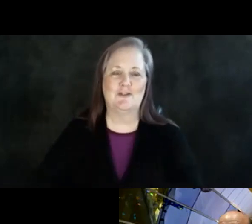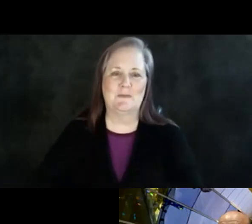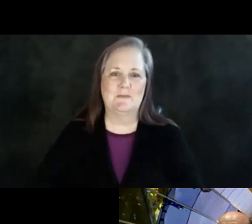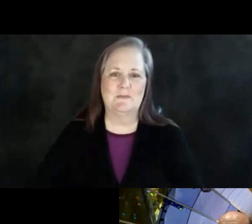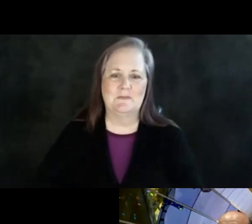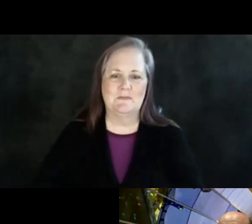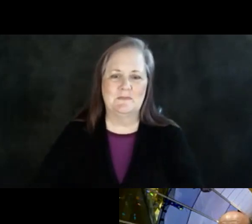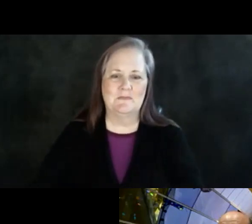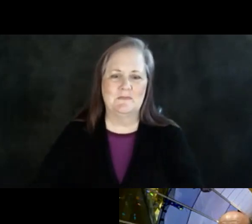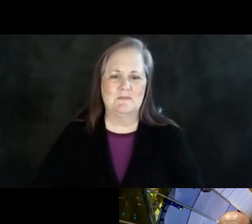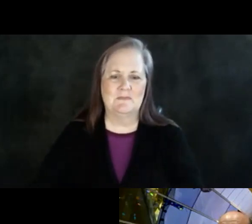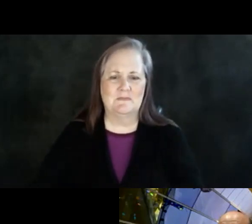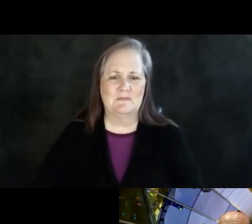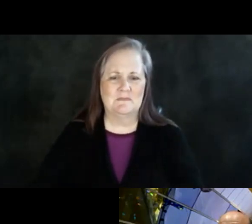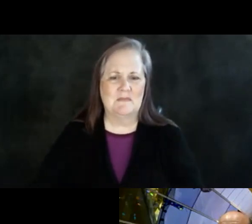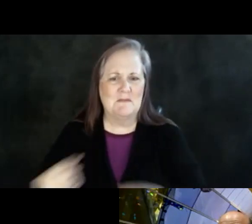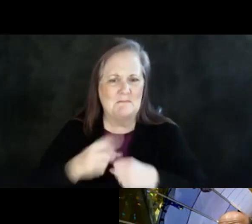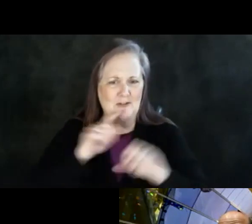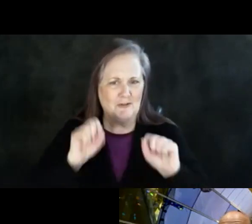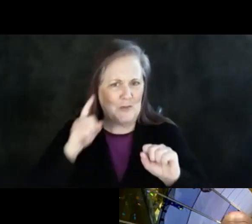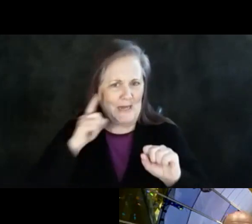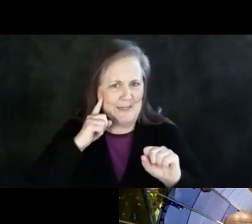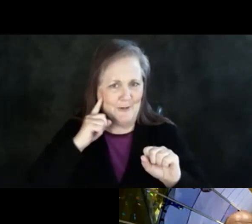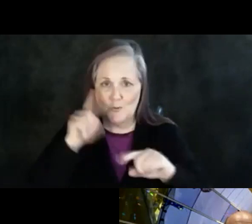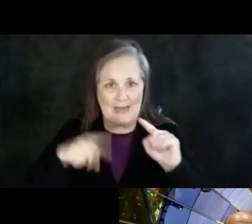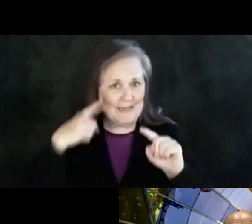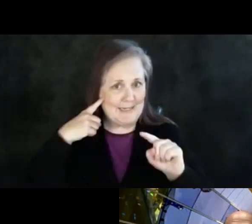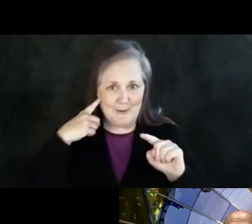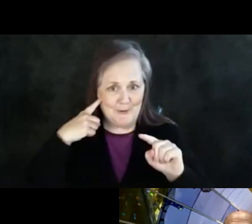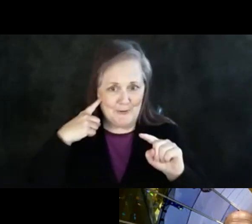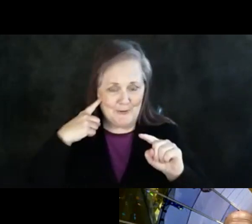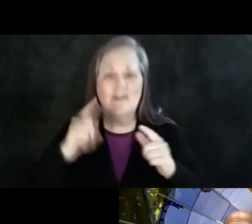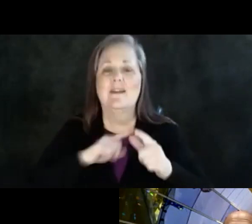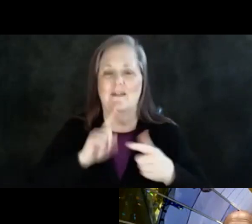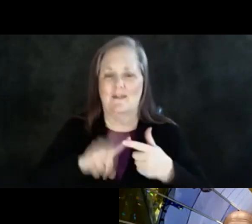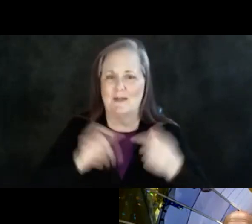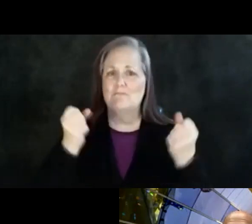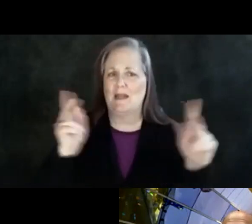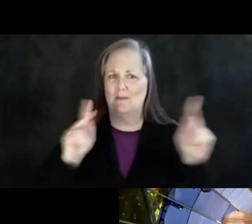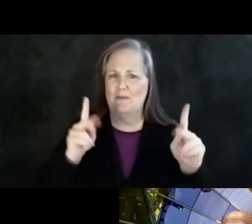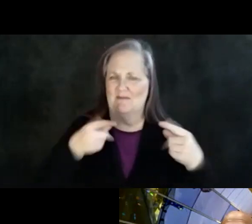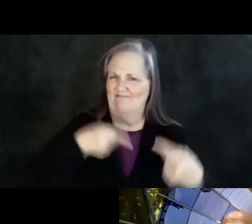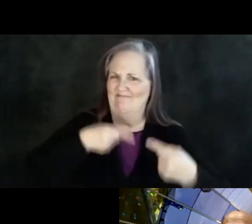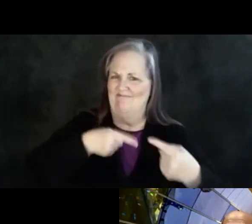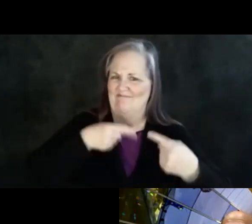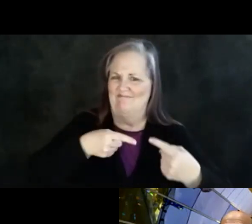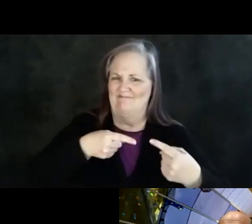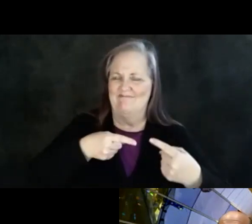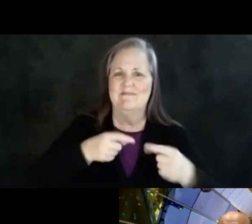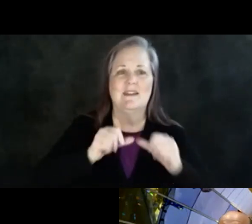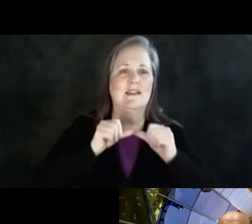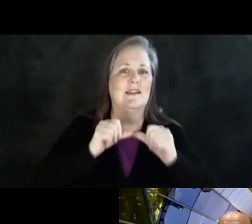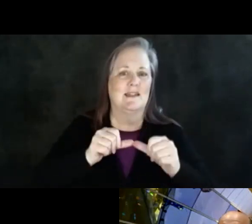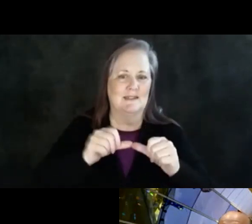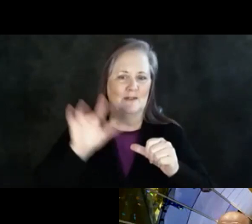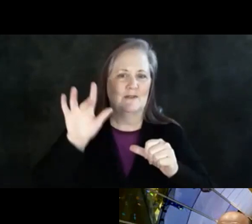want to make sure folks can hear our panelists. If you can't hear our panelists, and there are many people who are having this issue, please continue to put